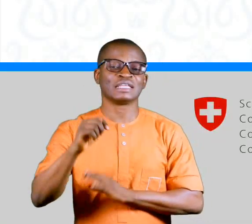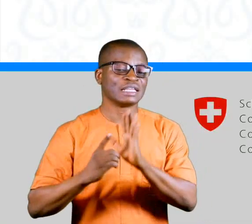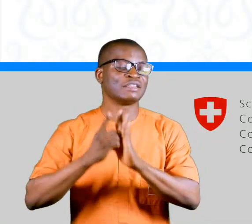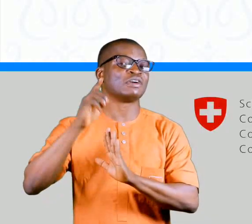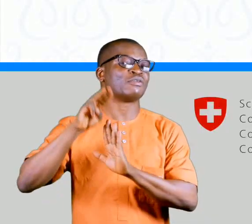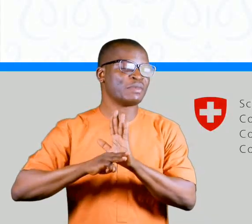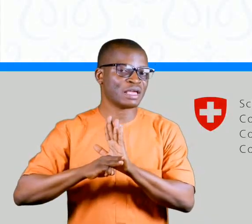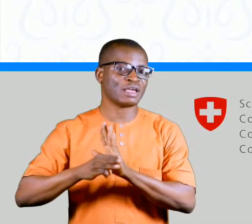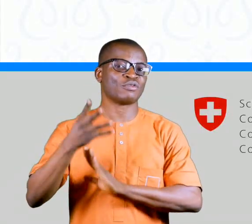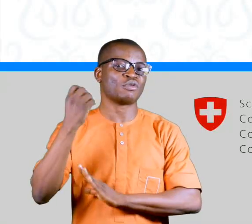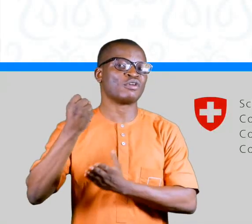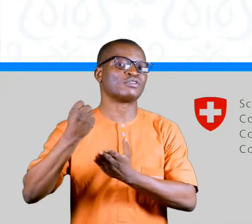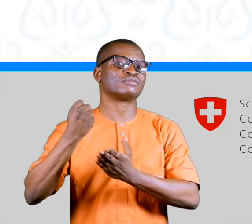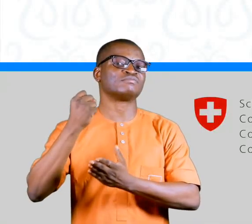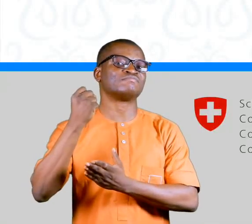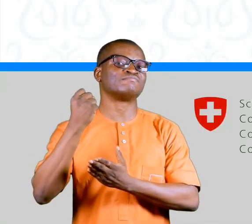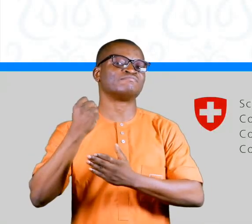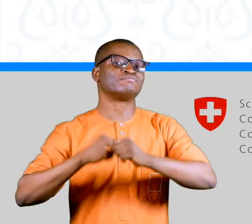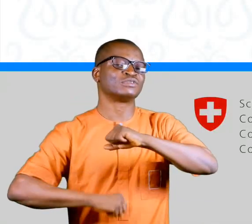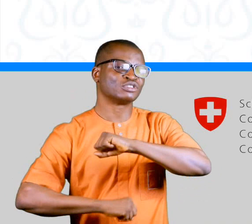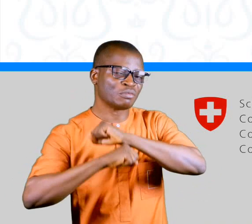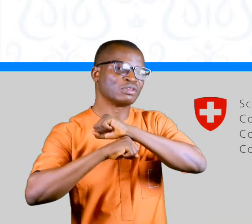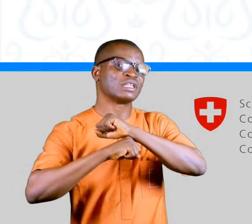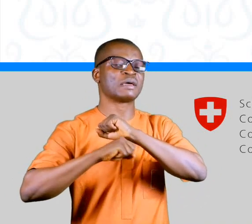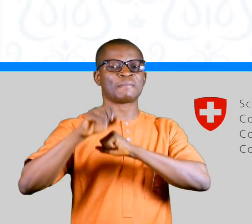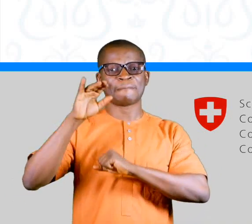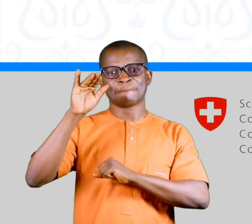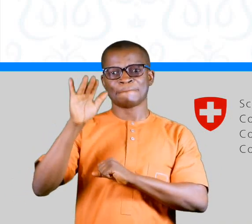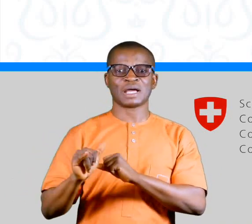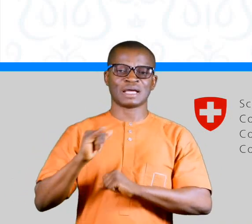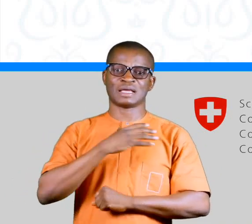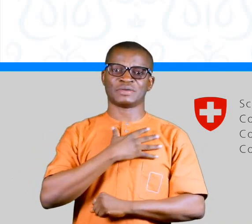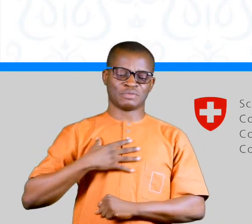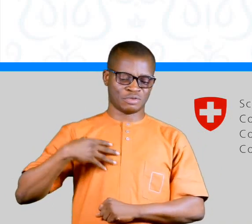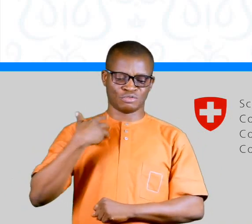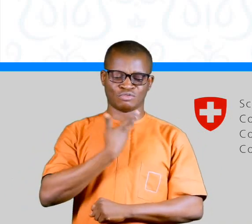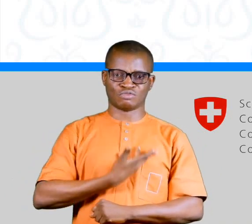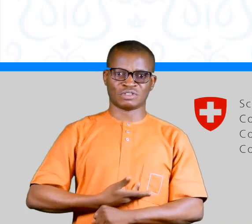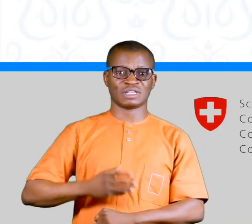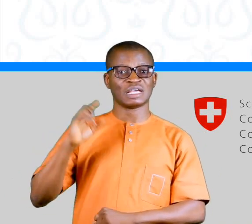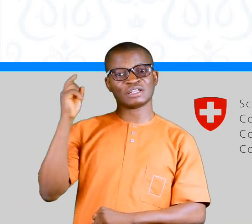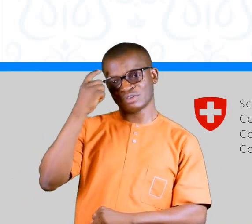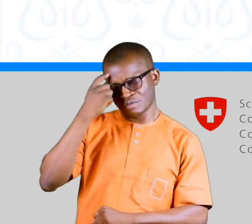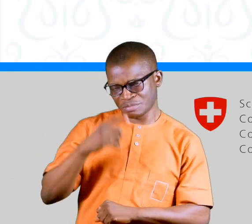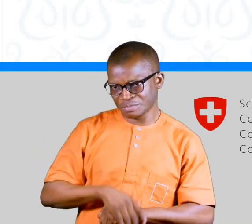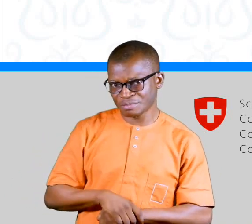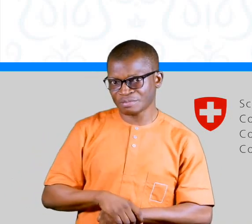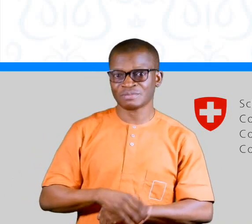was sponsored by the Switzerland